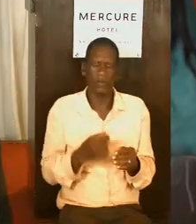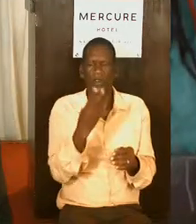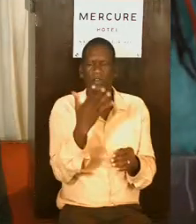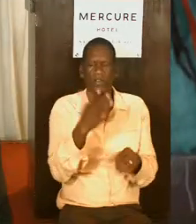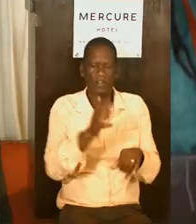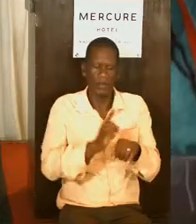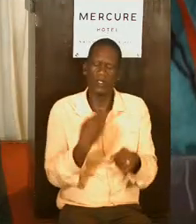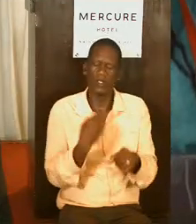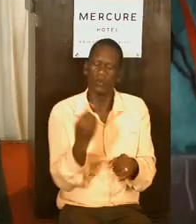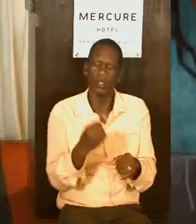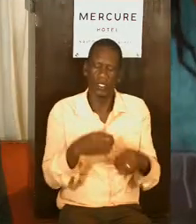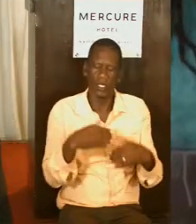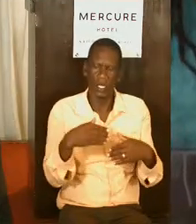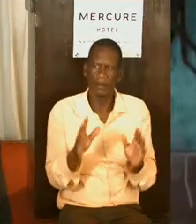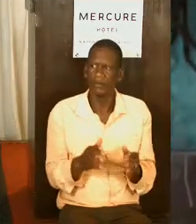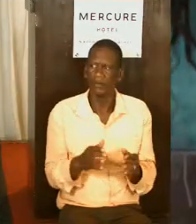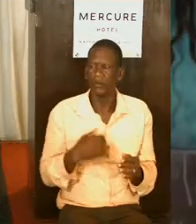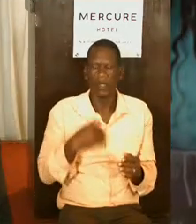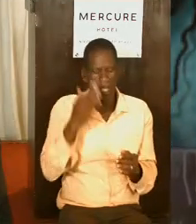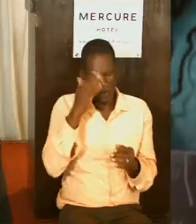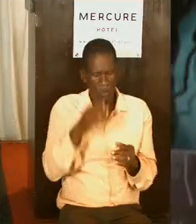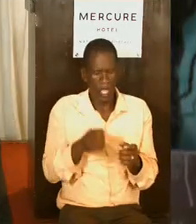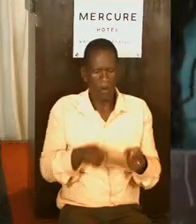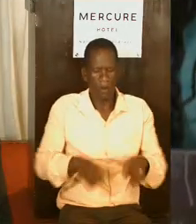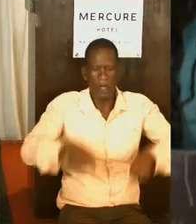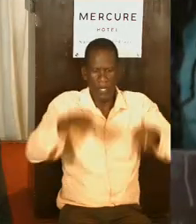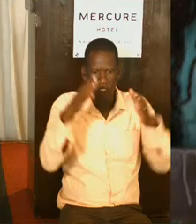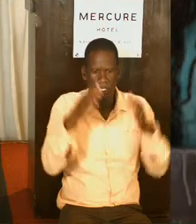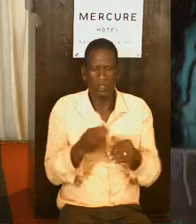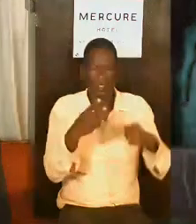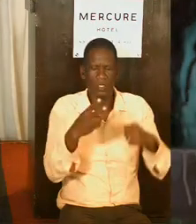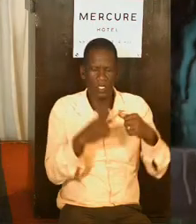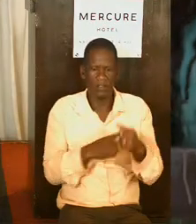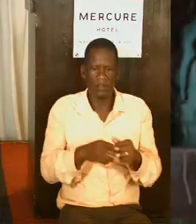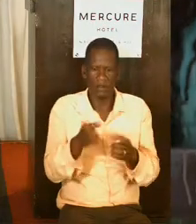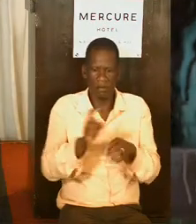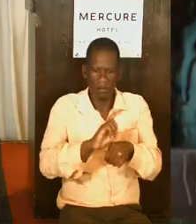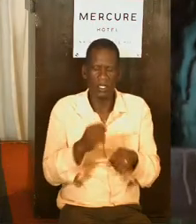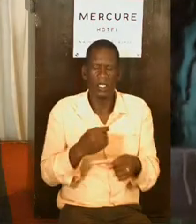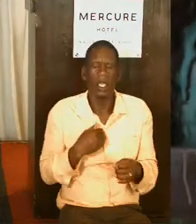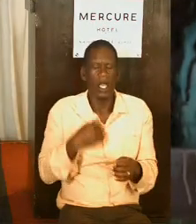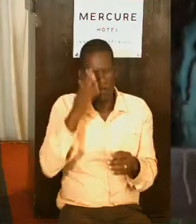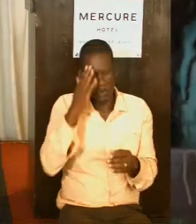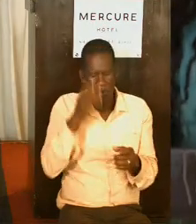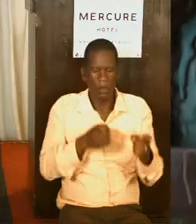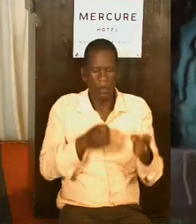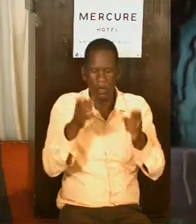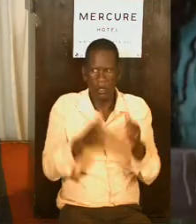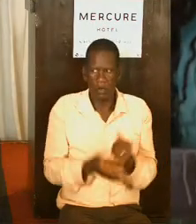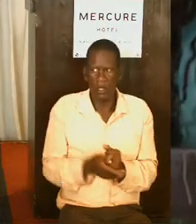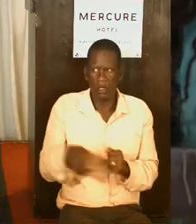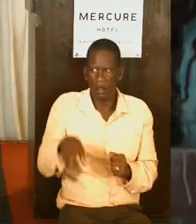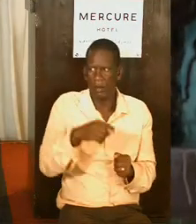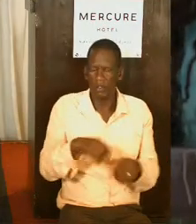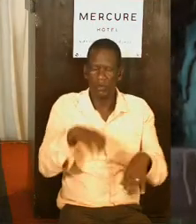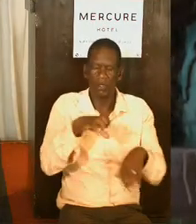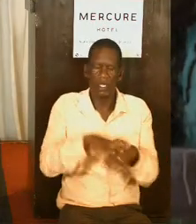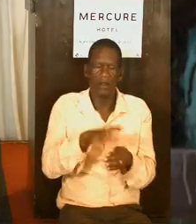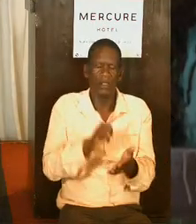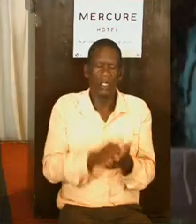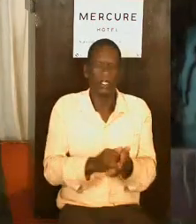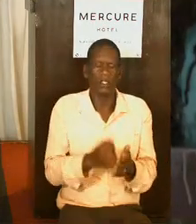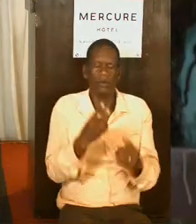25 minutes I know our moderator will 27 minutes will help us recover